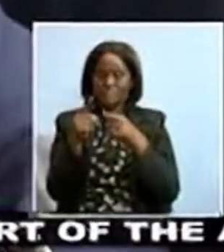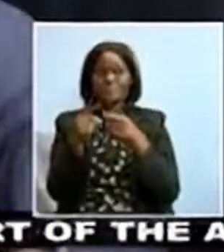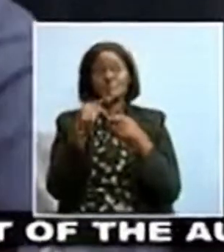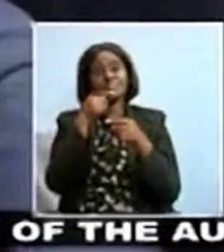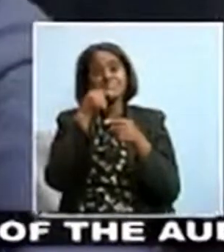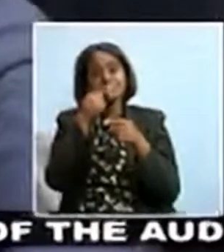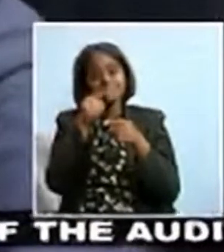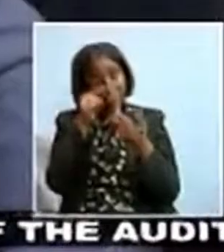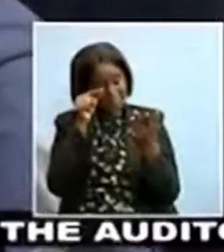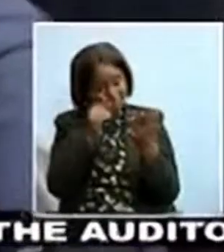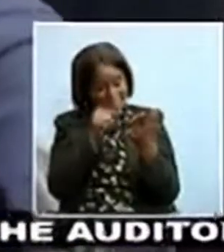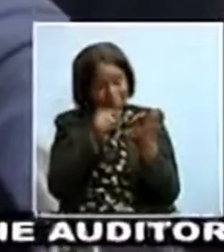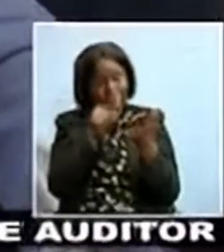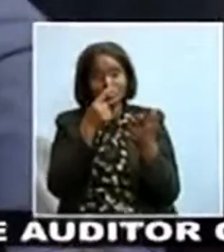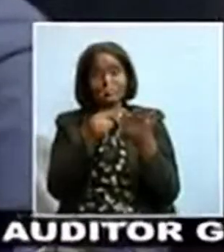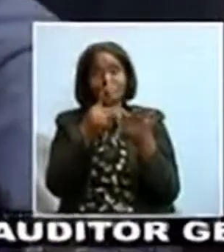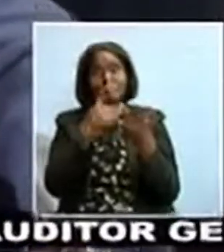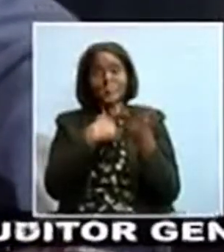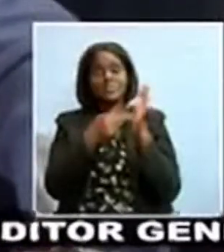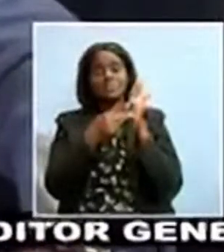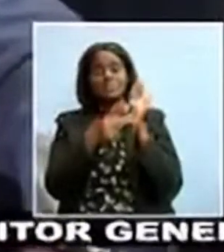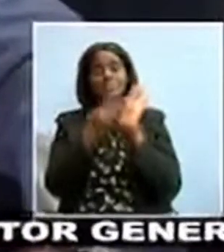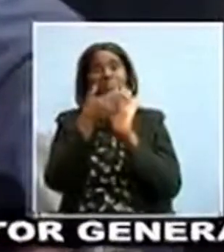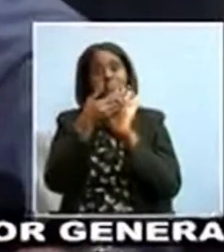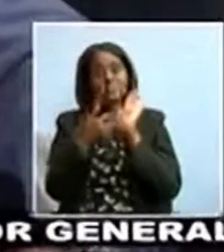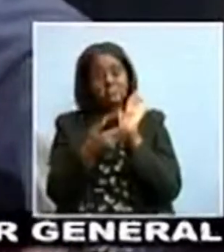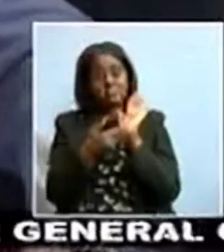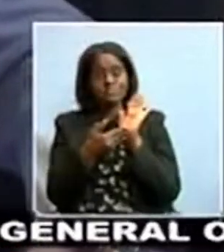saying, this what you have exhibited here.